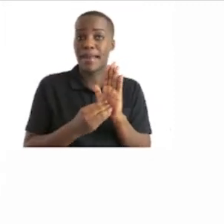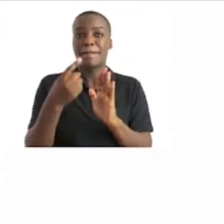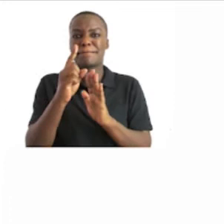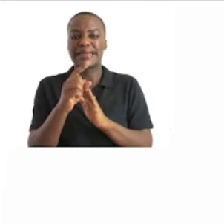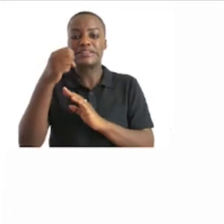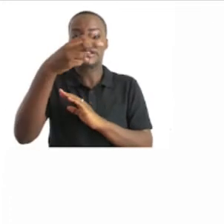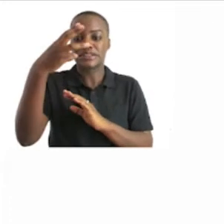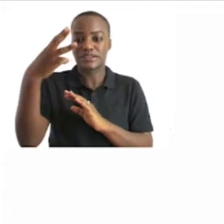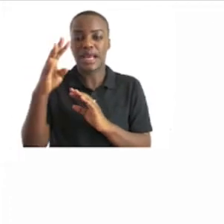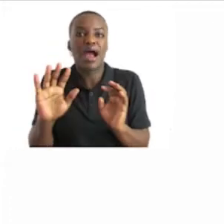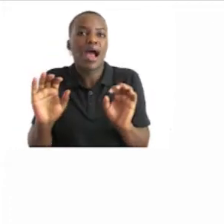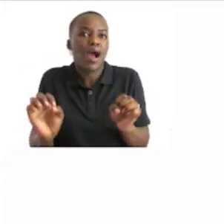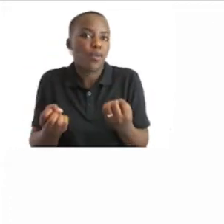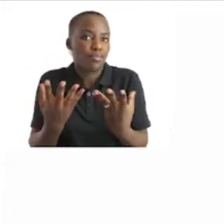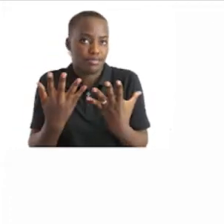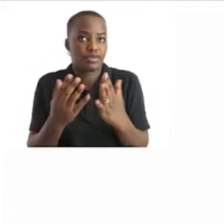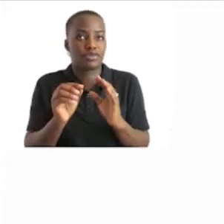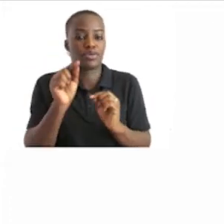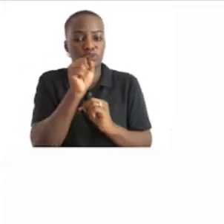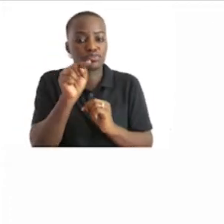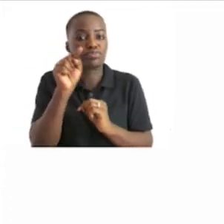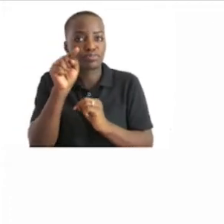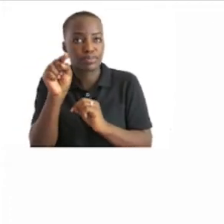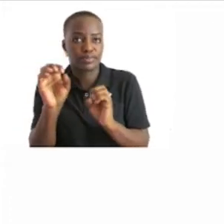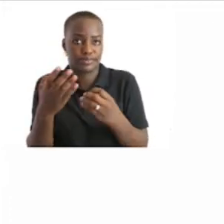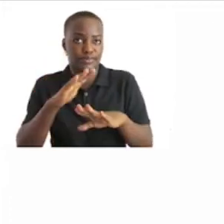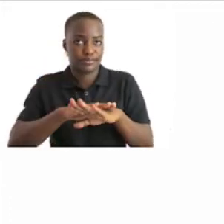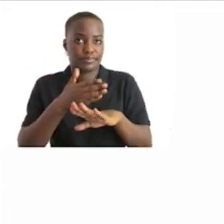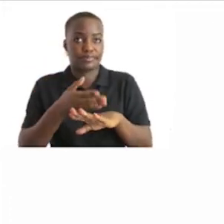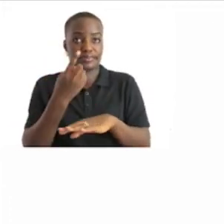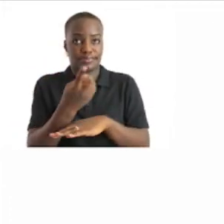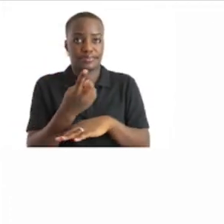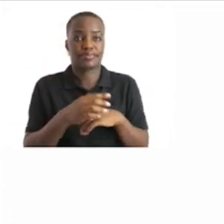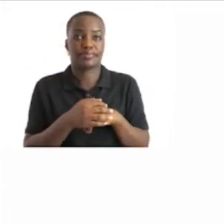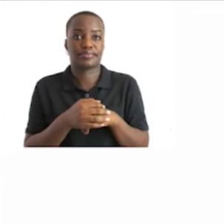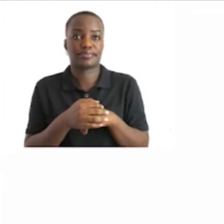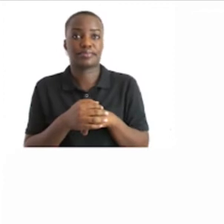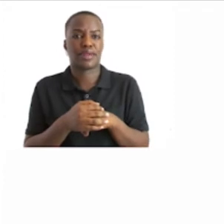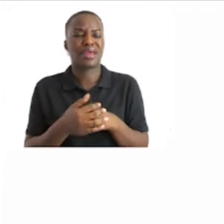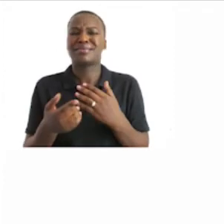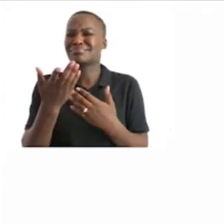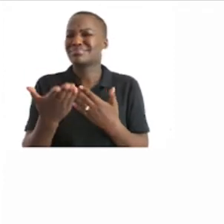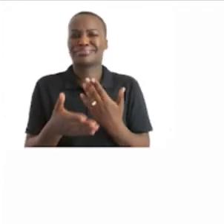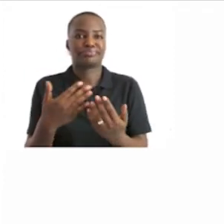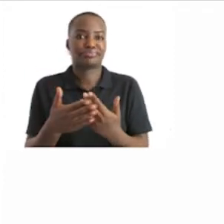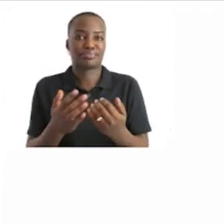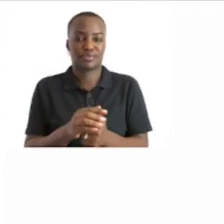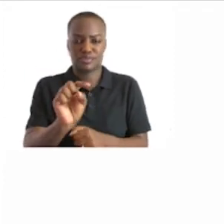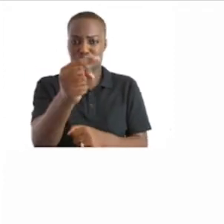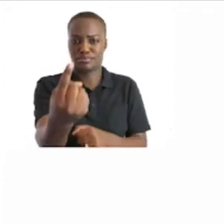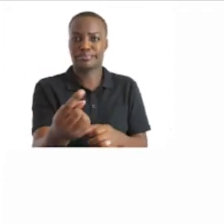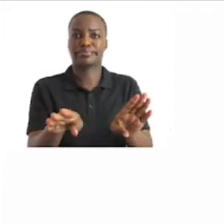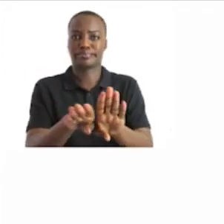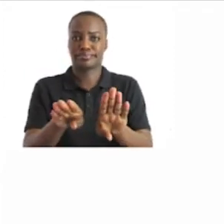the number of dots that you have filled in, as shown in the example. And because this is a very easy exercise, you're going to